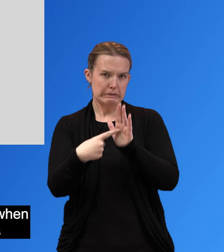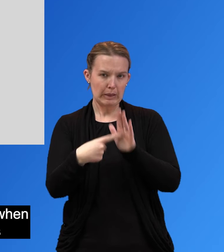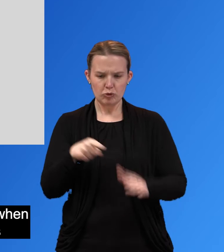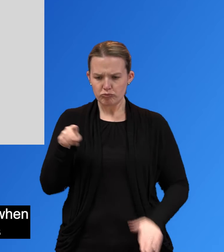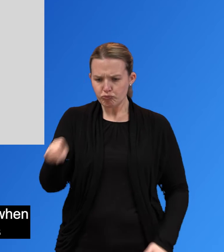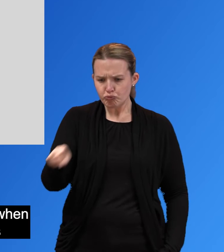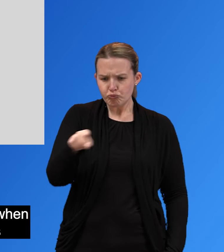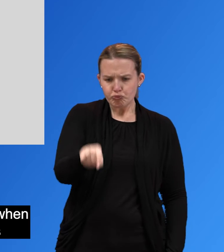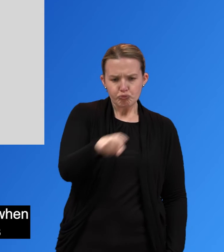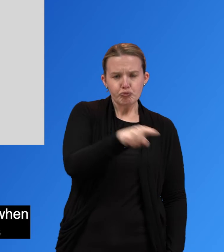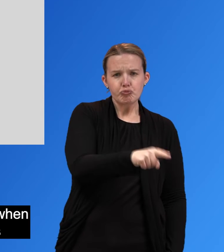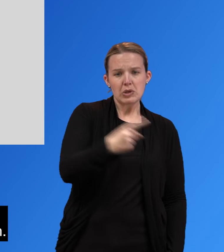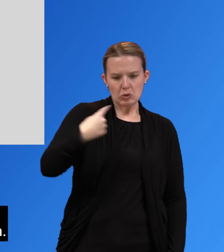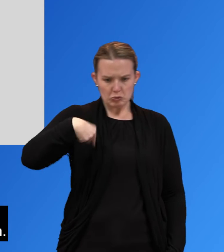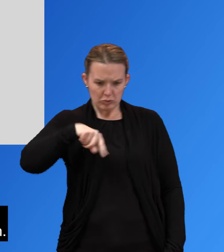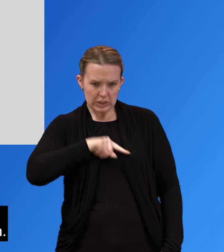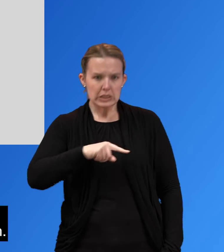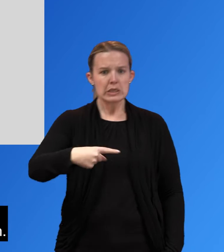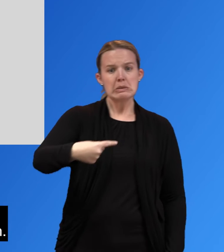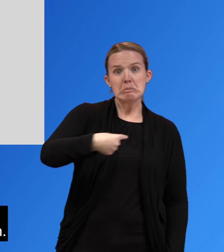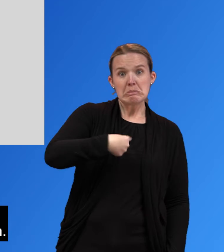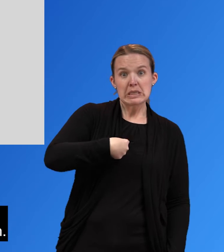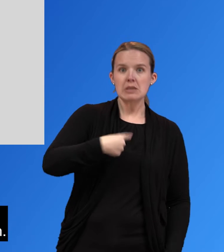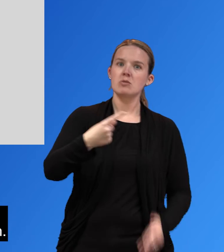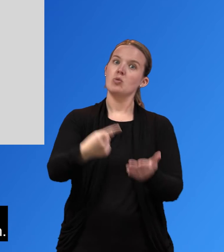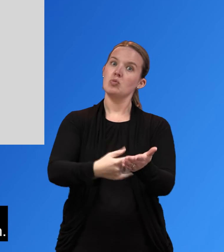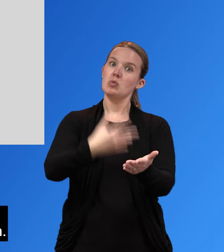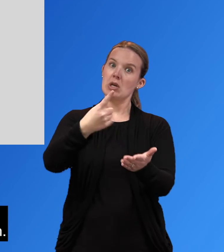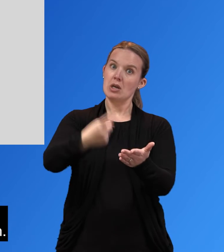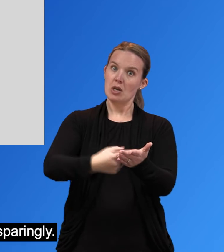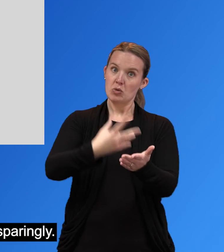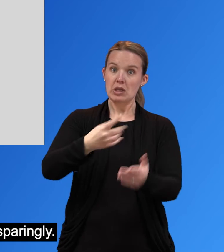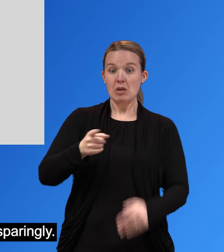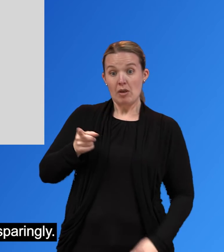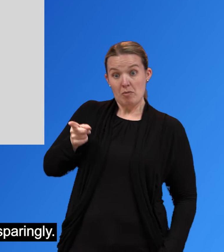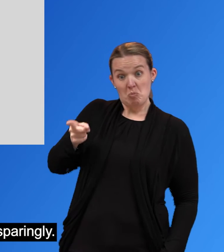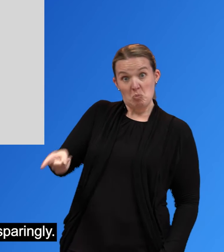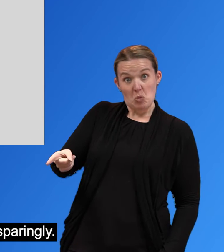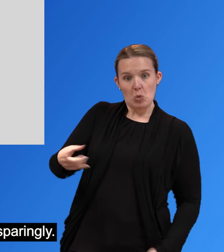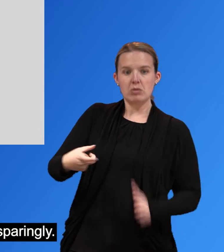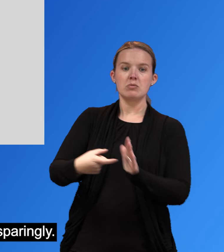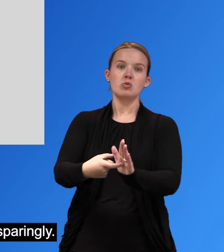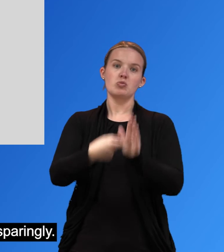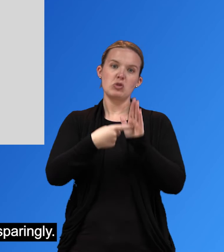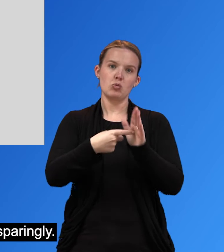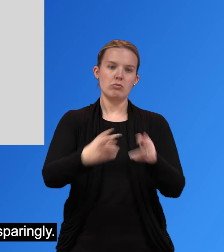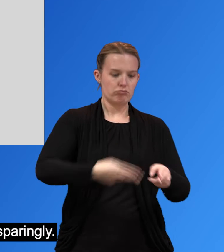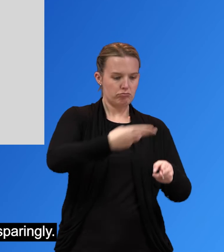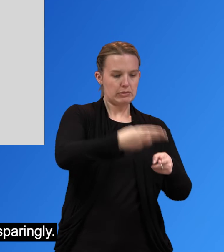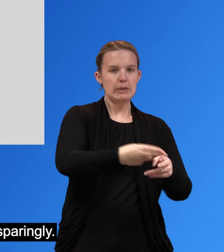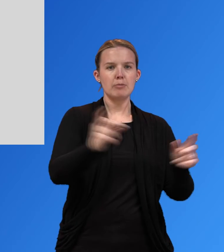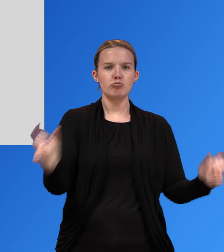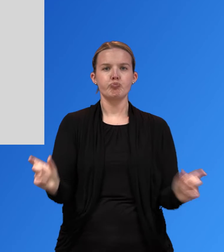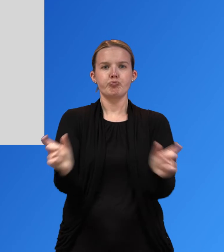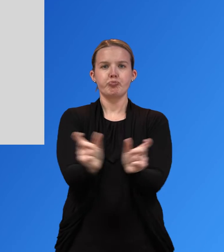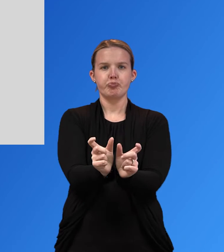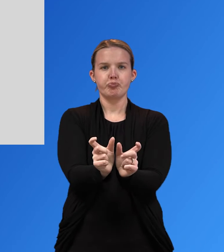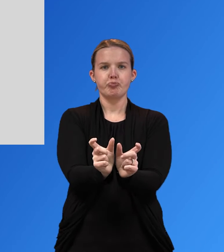Only use pronouns when the antecedents are located near the pronoun. Use personal pronouns sparingly.